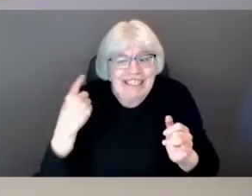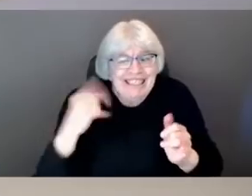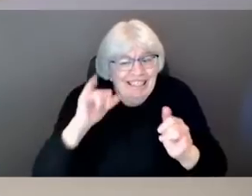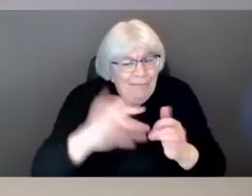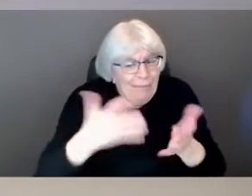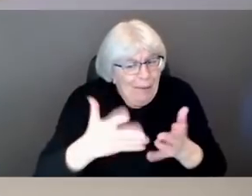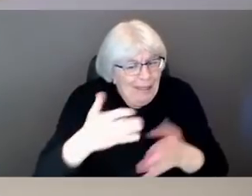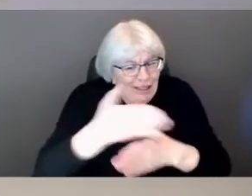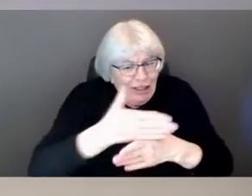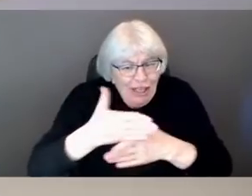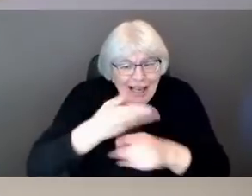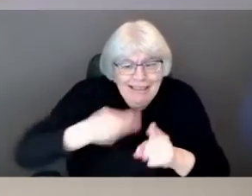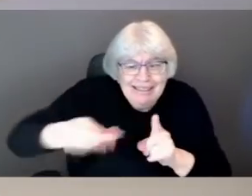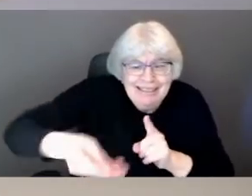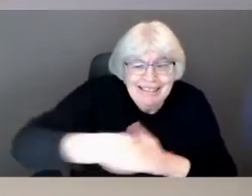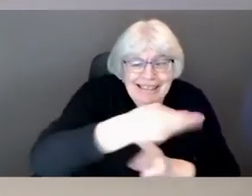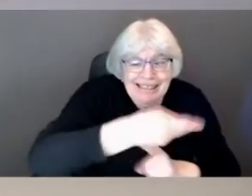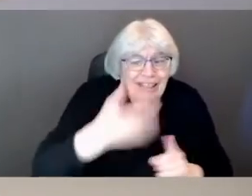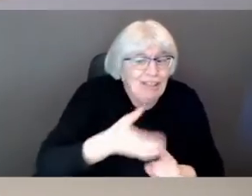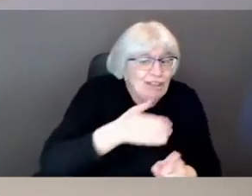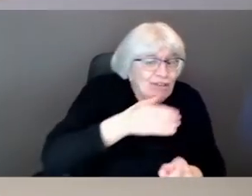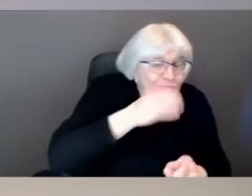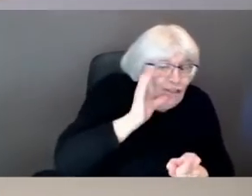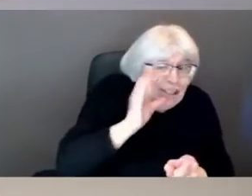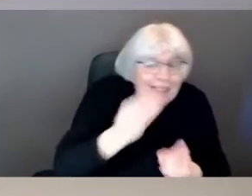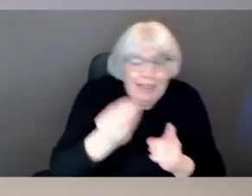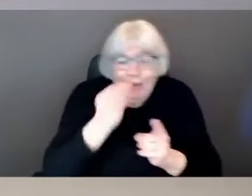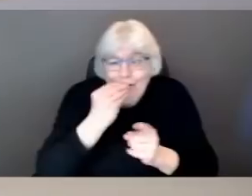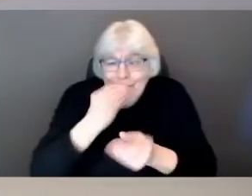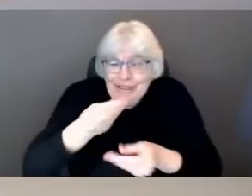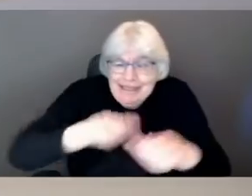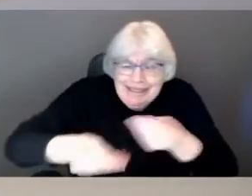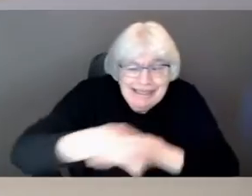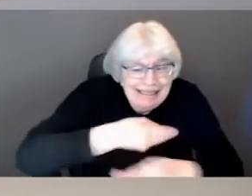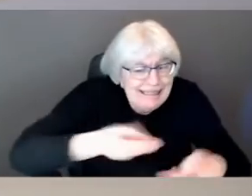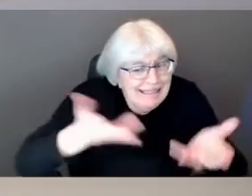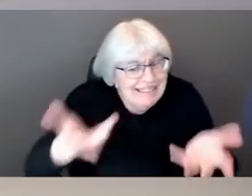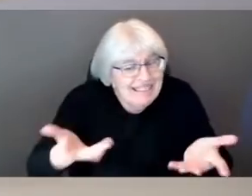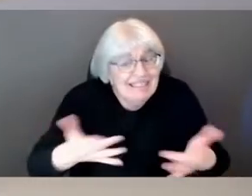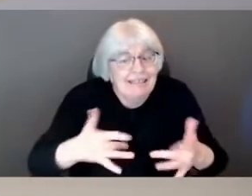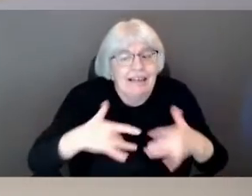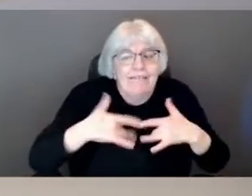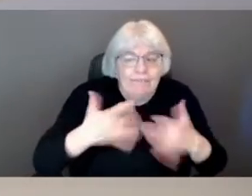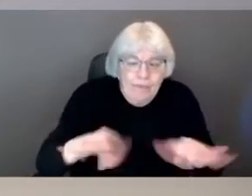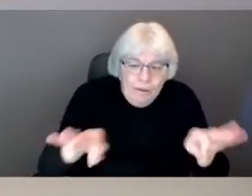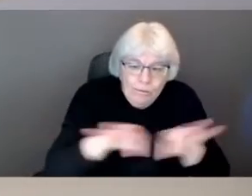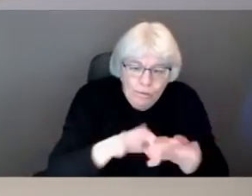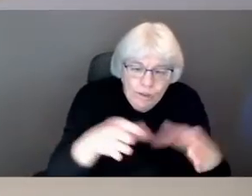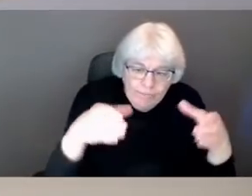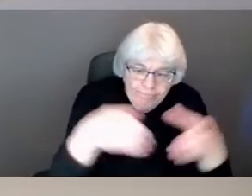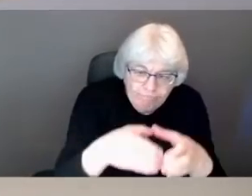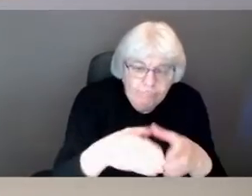group or organization decides to host a levy, it should be a Vax Pass event.